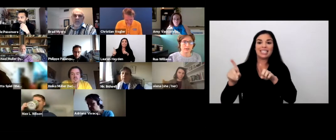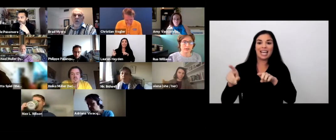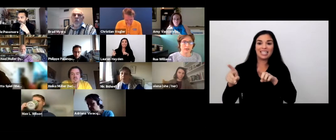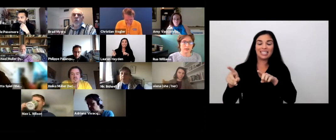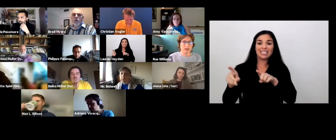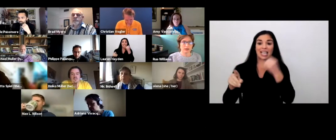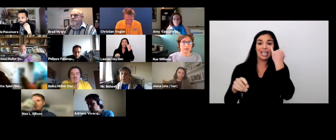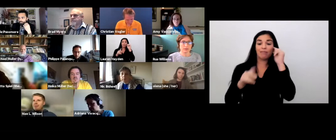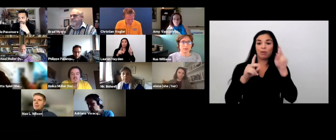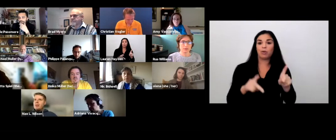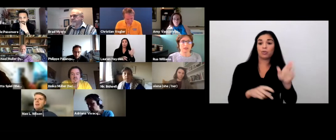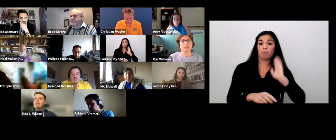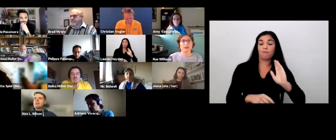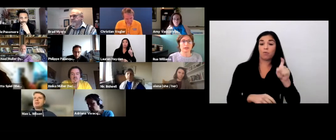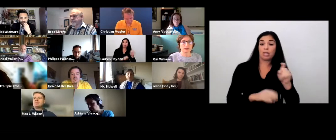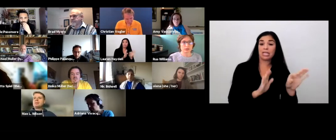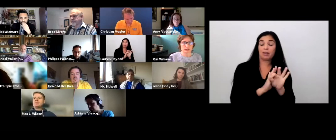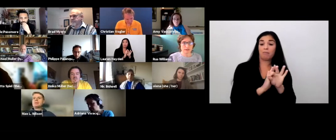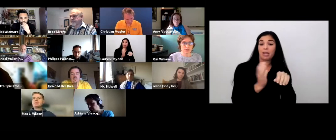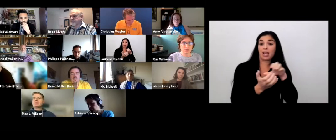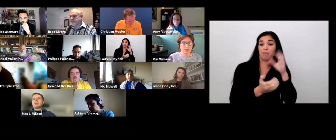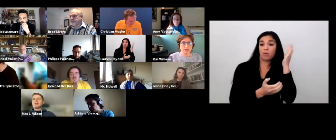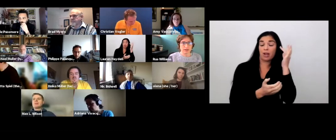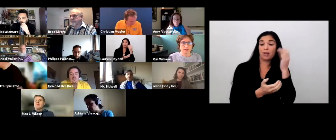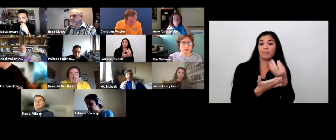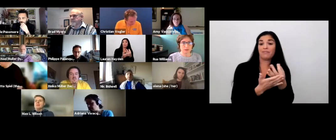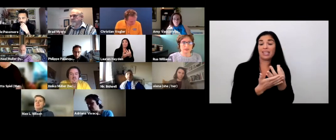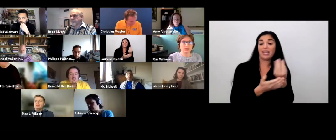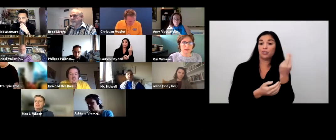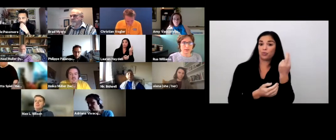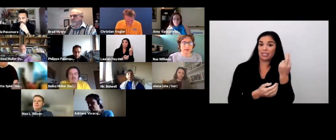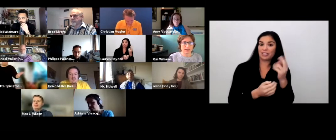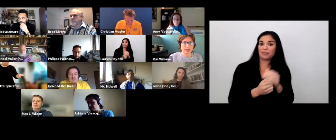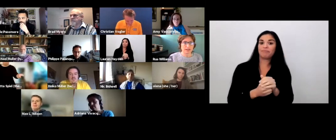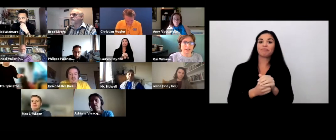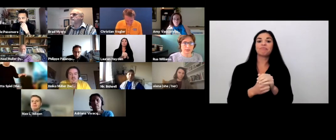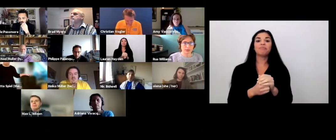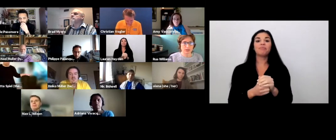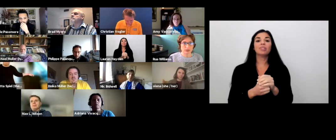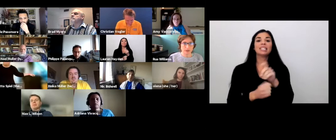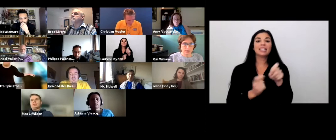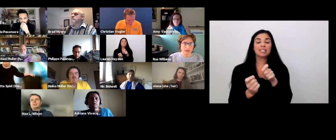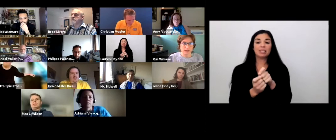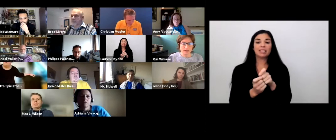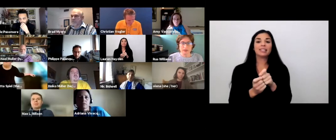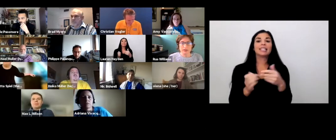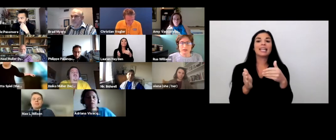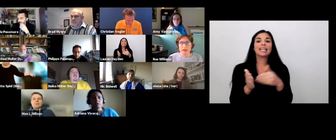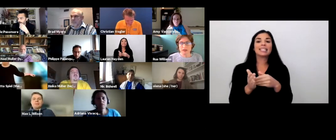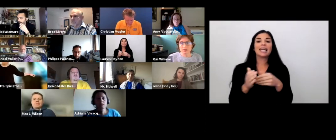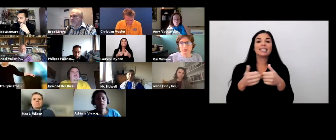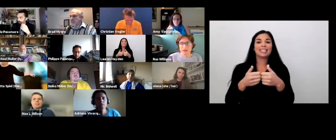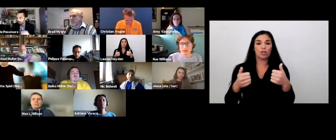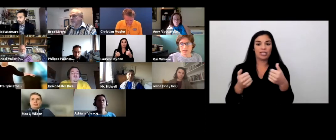hybrid because of financial reasons. And so specifically an anti-segregation fund.